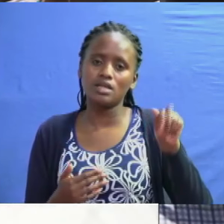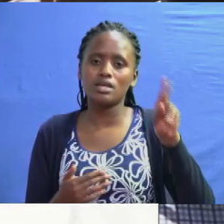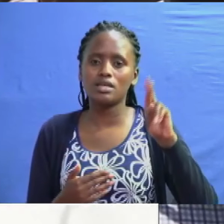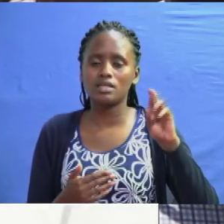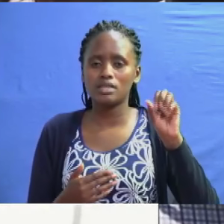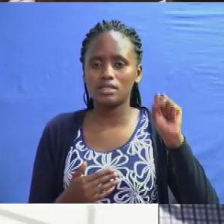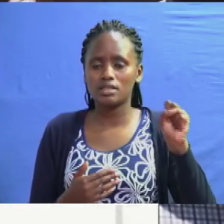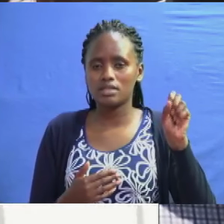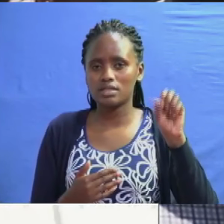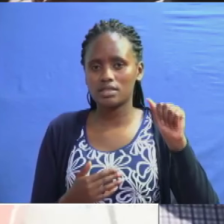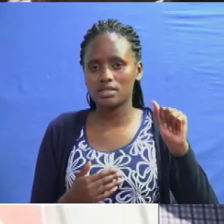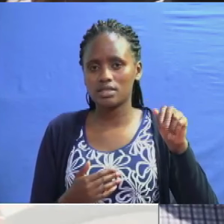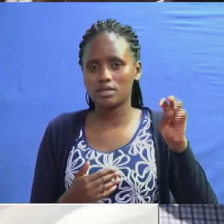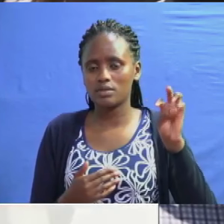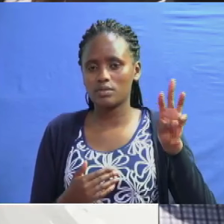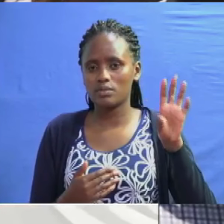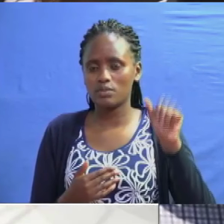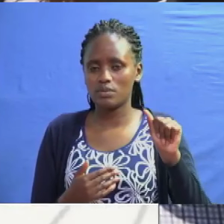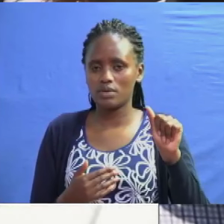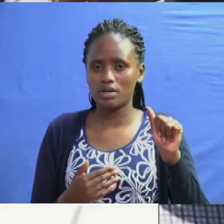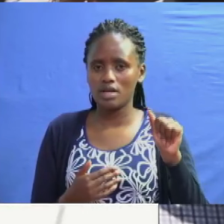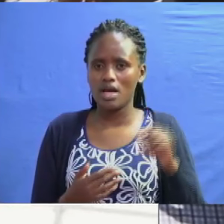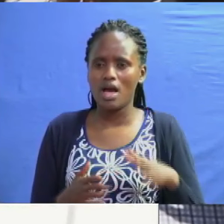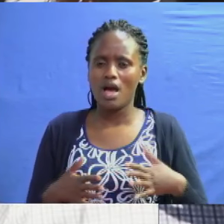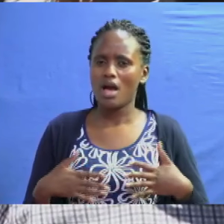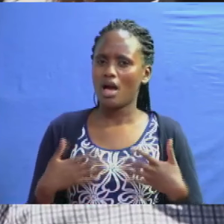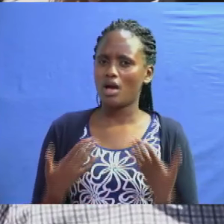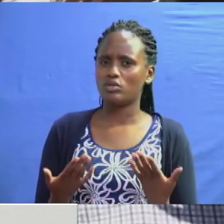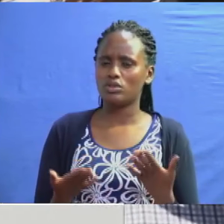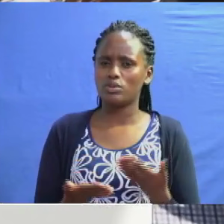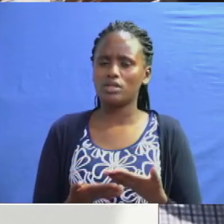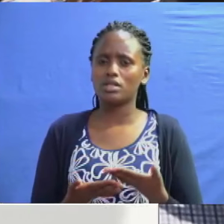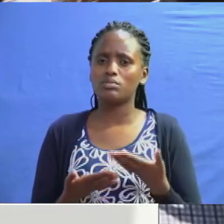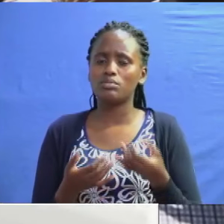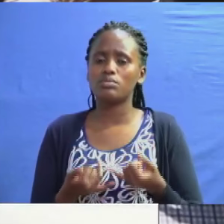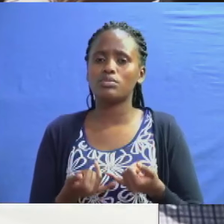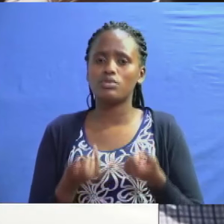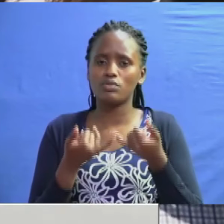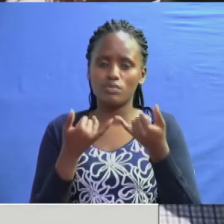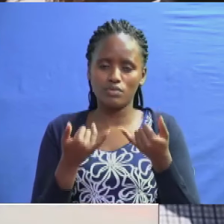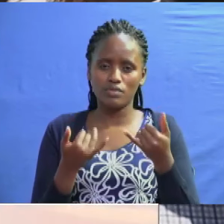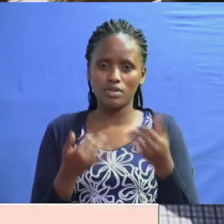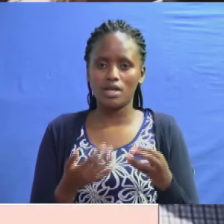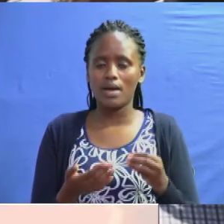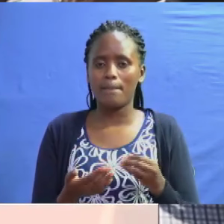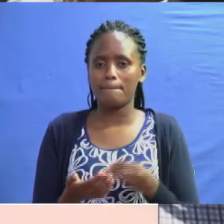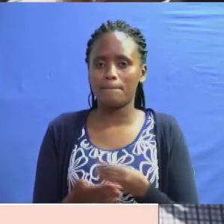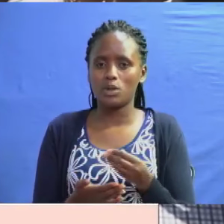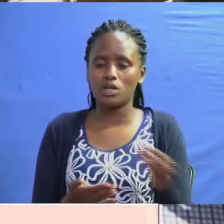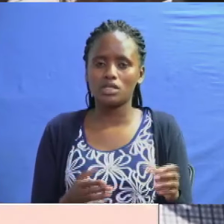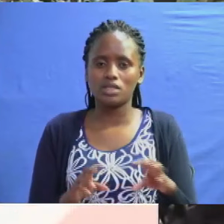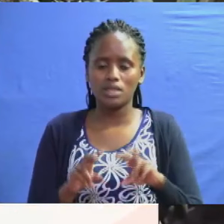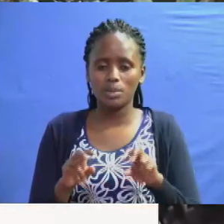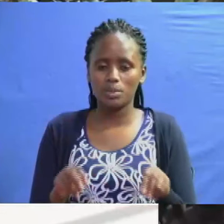start thinking about how they will enhance their production of oil crops. They need to think about how they can farm